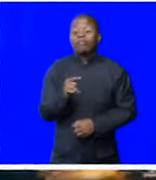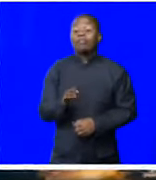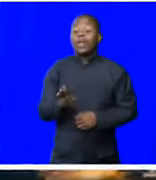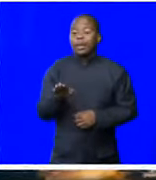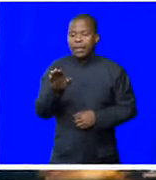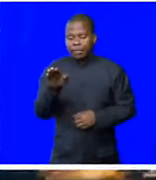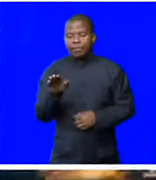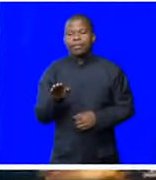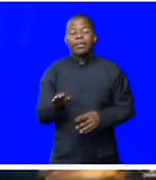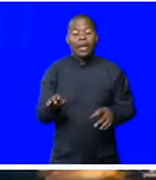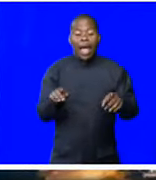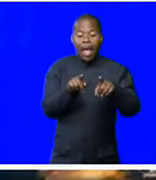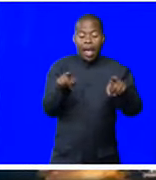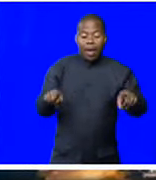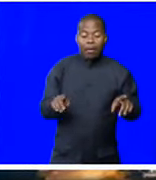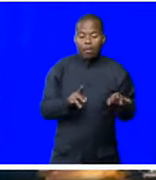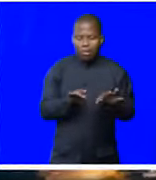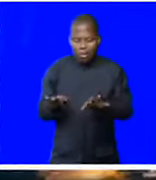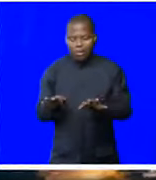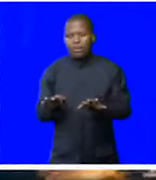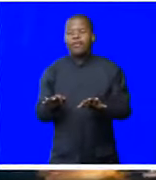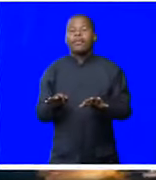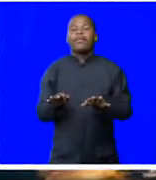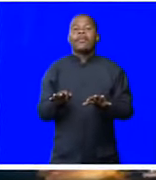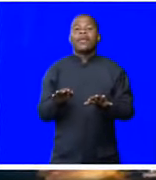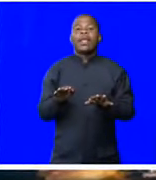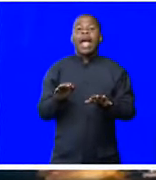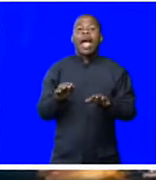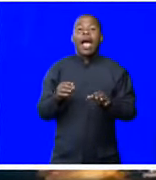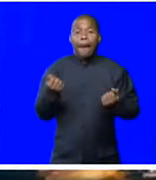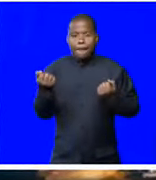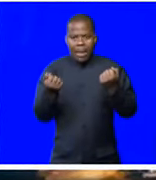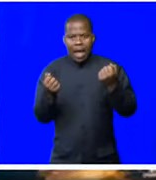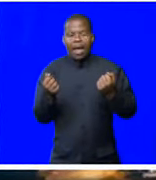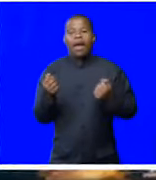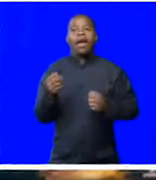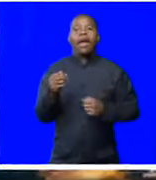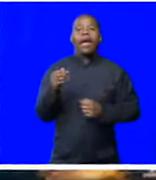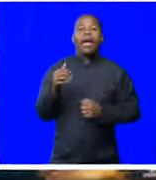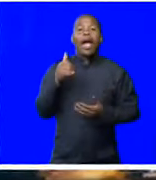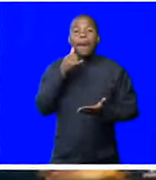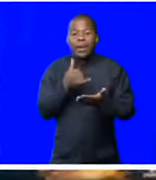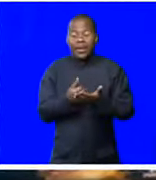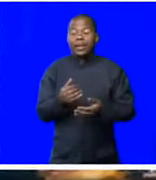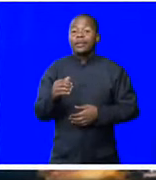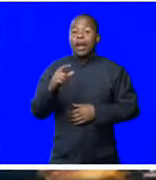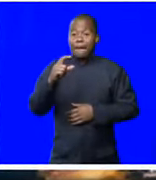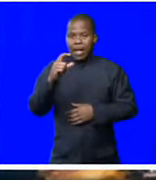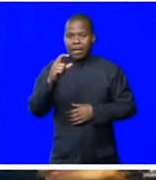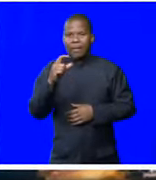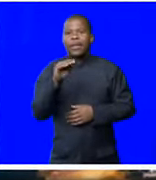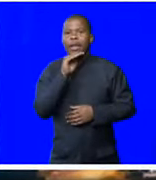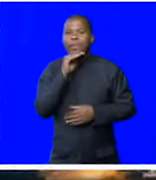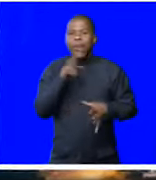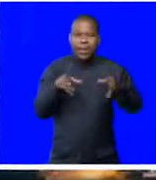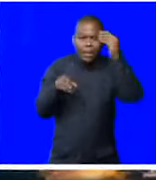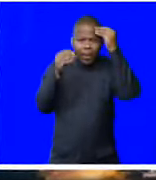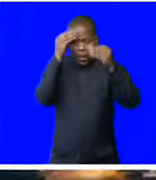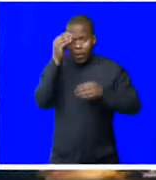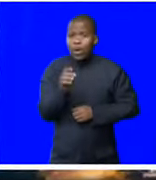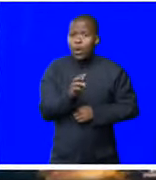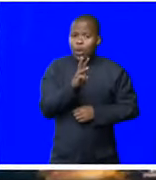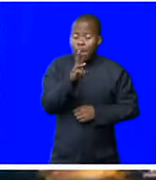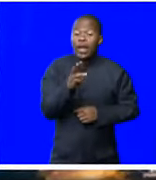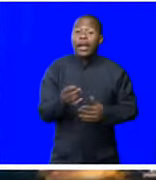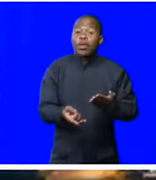convert Eswatini's driver's license to K53, which will enable it to be compatible to a computer system that will be introduced by the